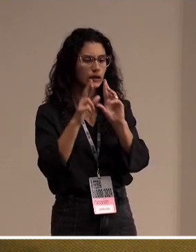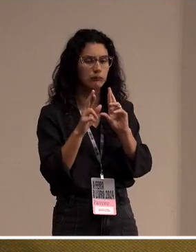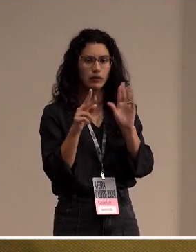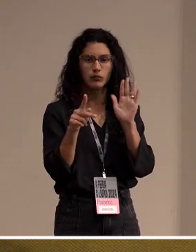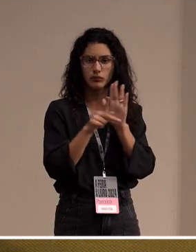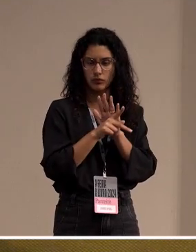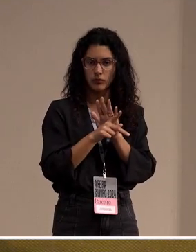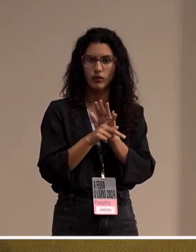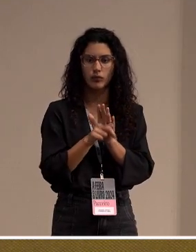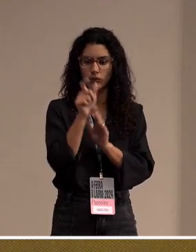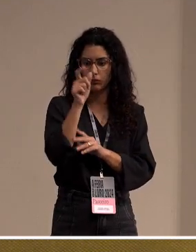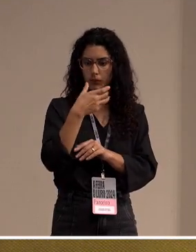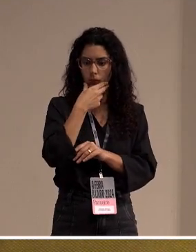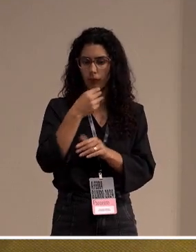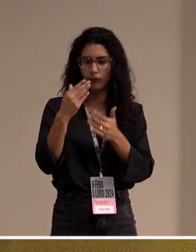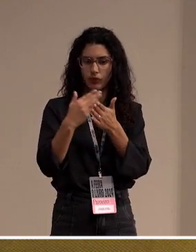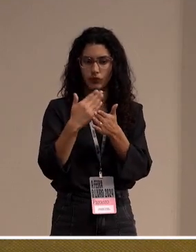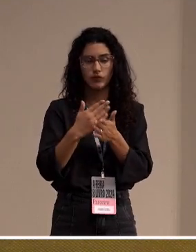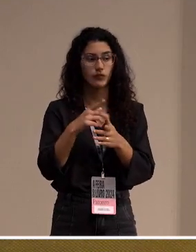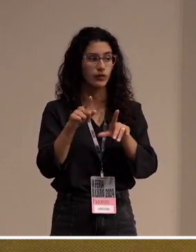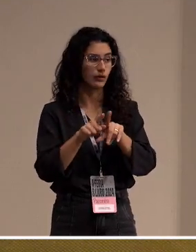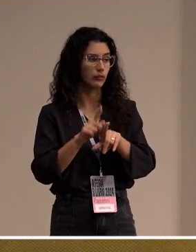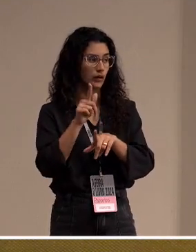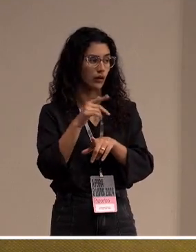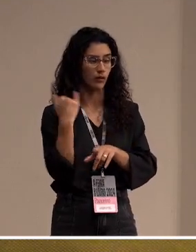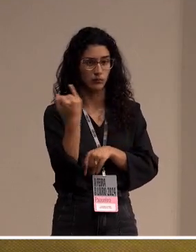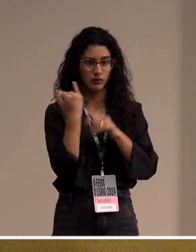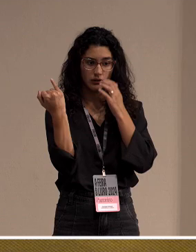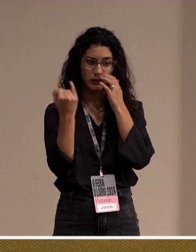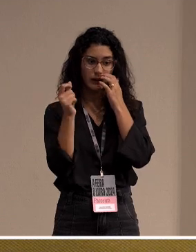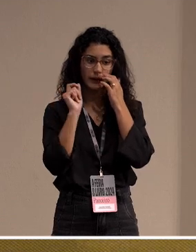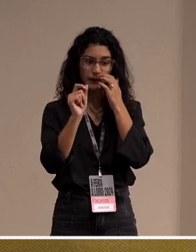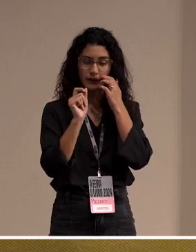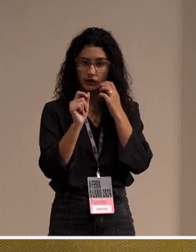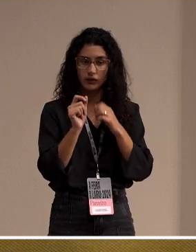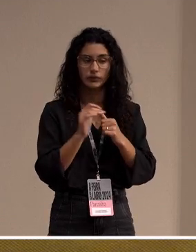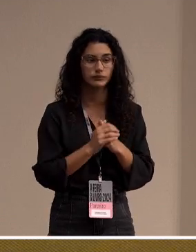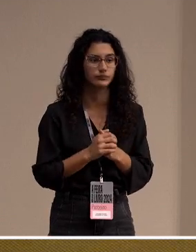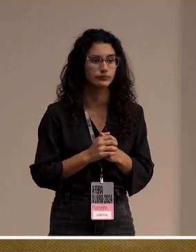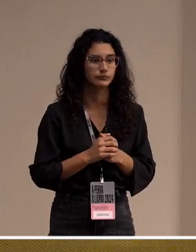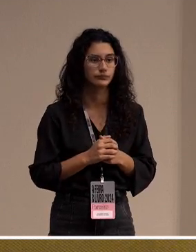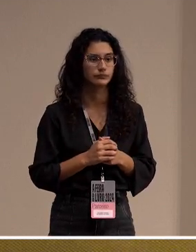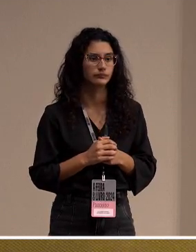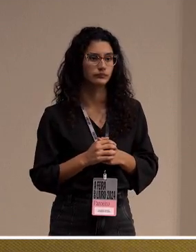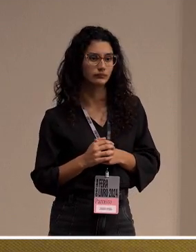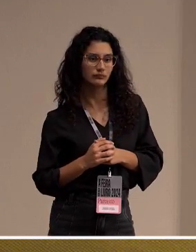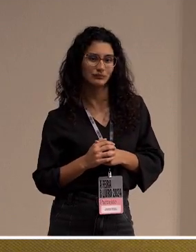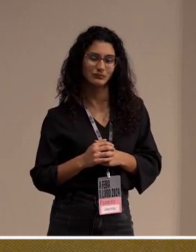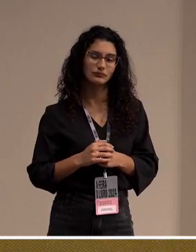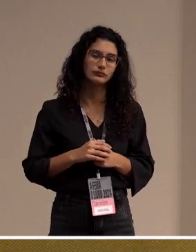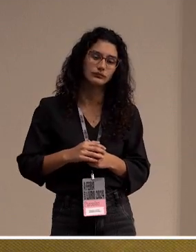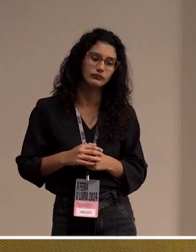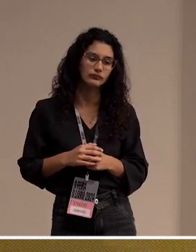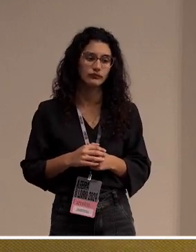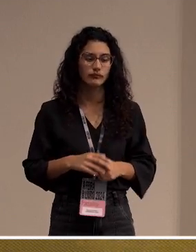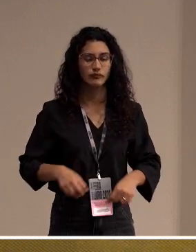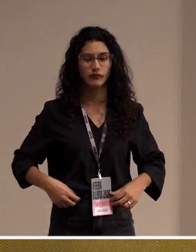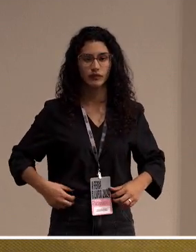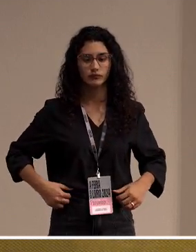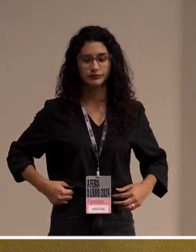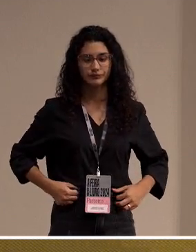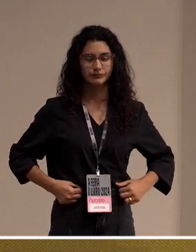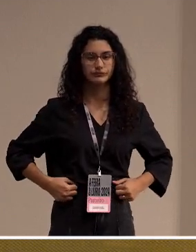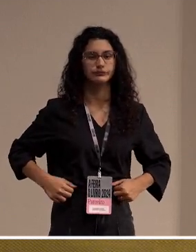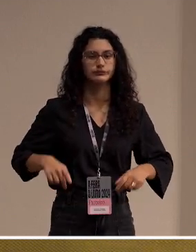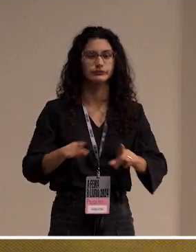Low, who is a superhero, basically. Because to me, Harriet Tubman was a real-life